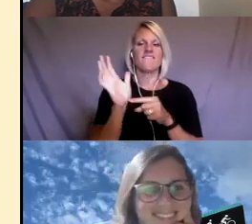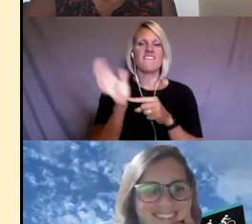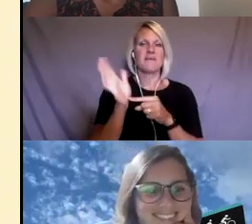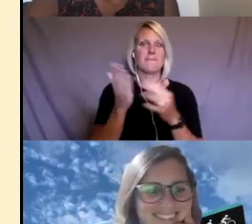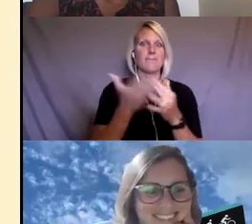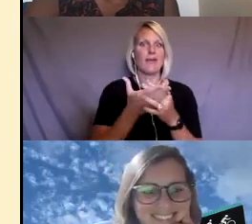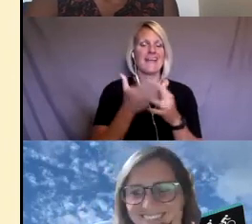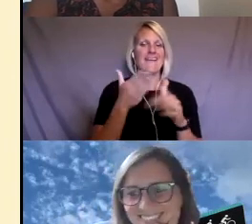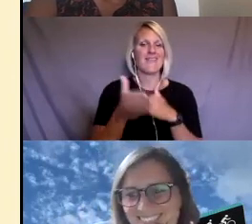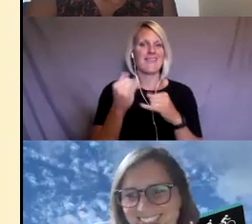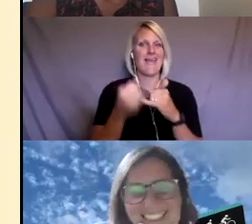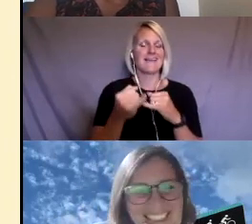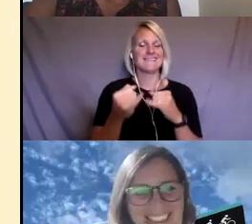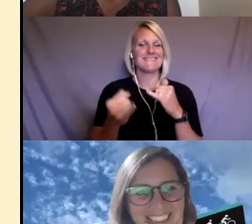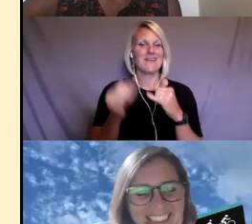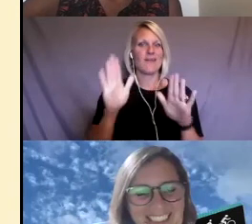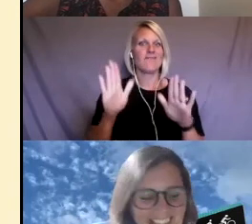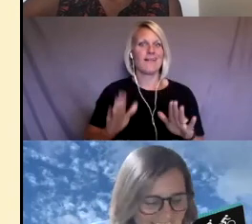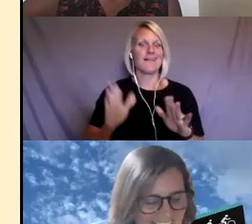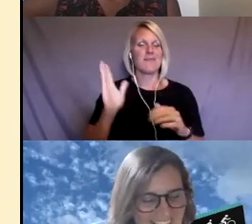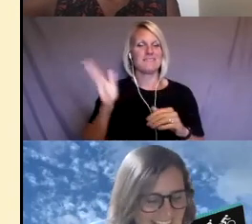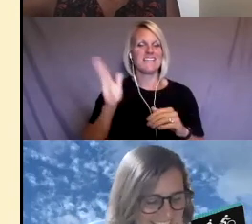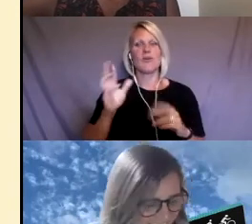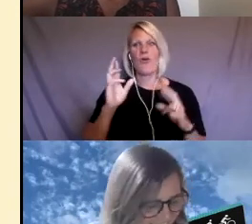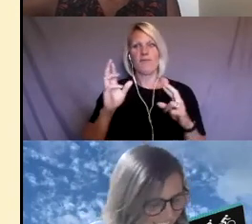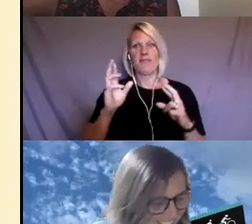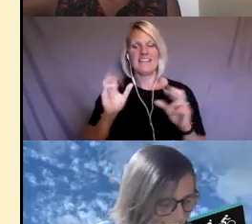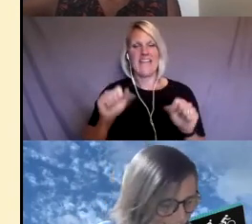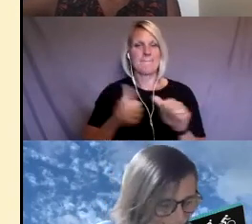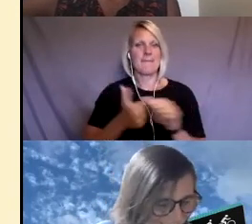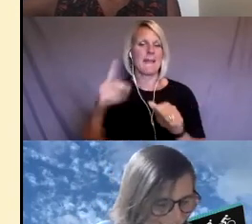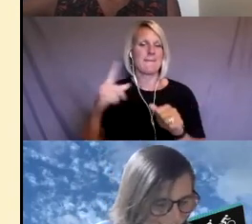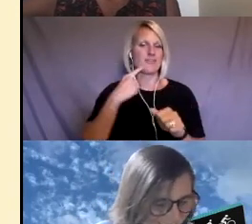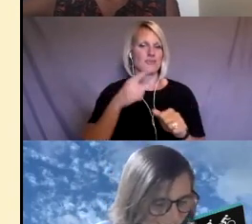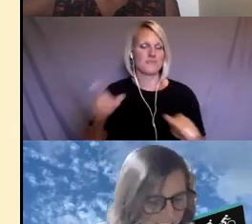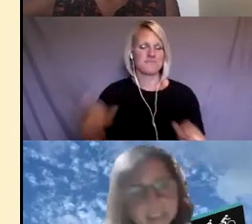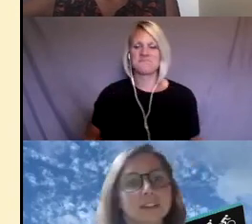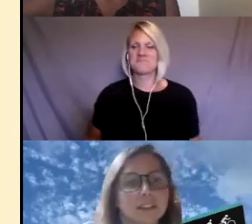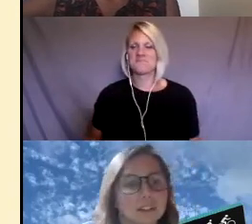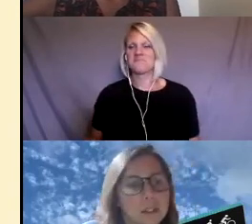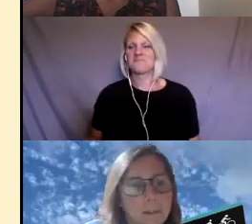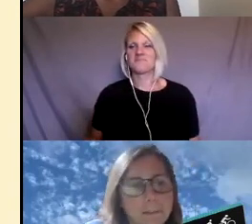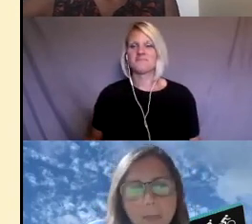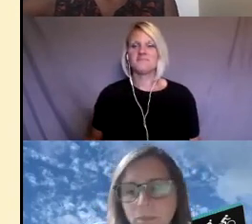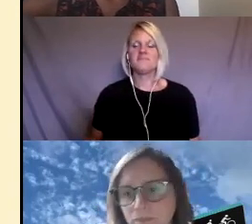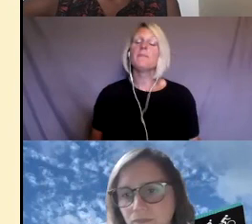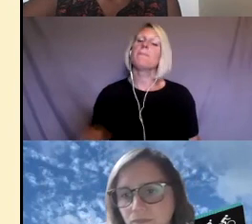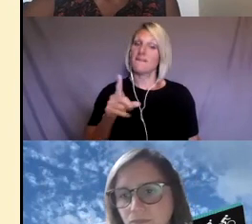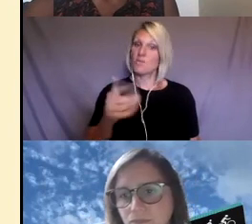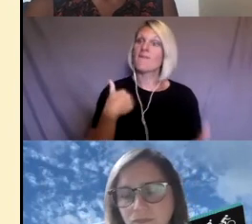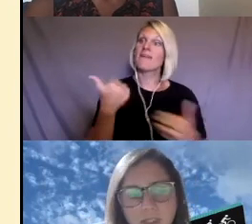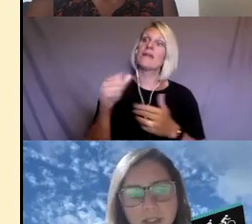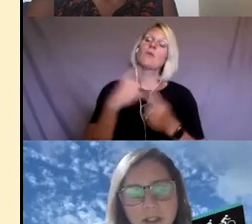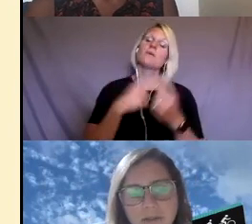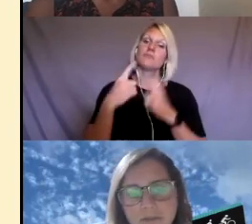after the last wonderful presentation. So we were hoping that we can make that up for you guys. So If you have any questions, please throw them in the chat.